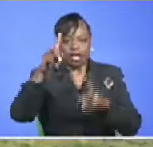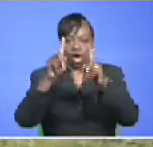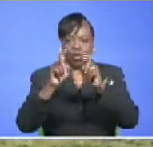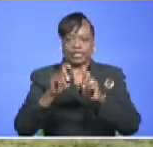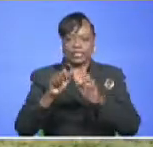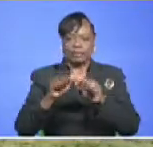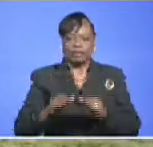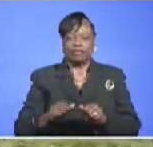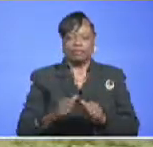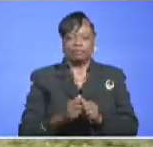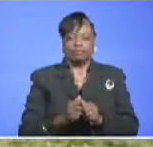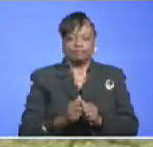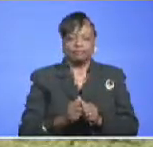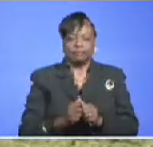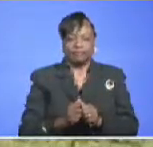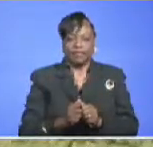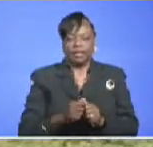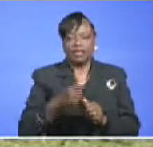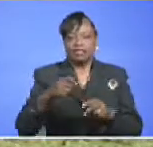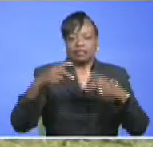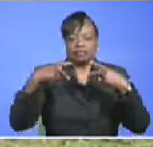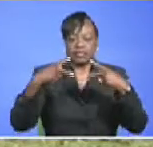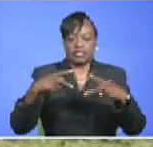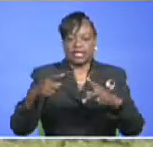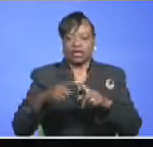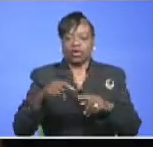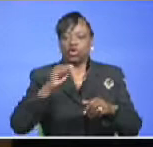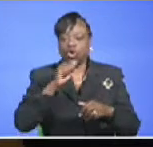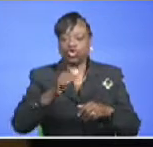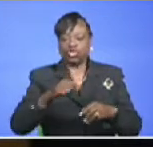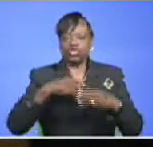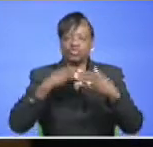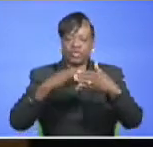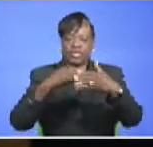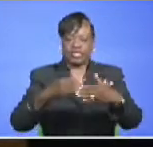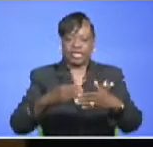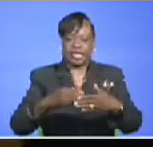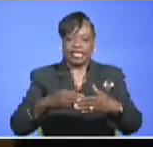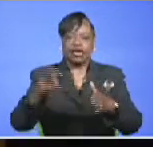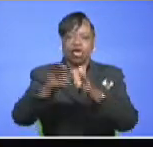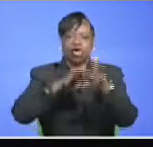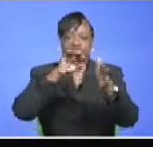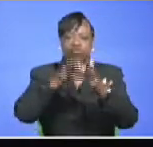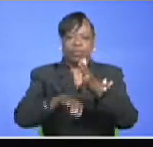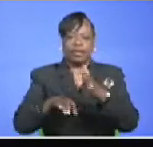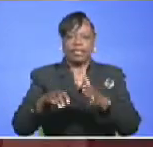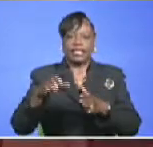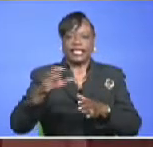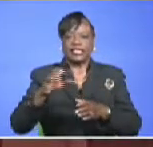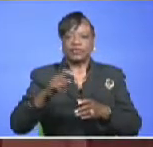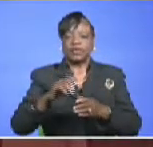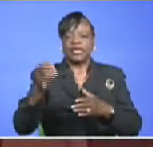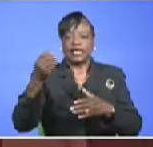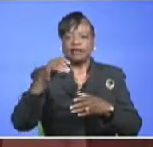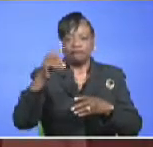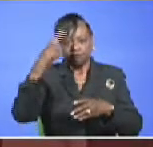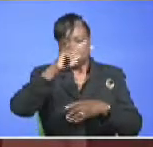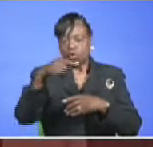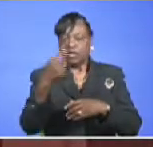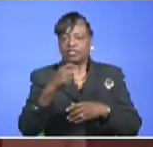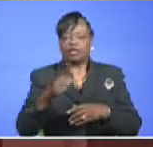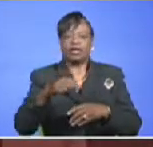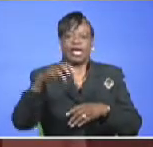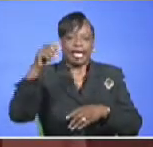questionable. Previously, the power to proceed or not to proceed in criminal cases was vested in the Attorney General, who is a political appointee